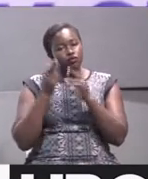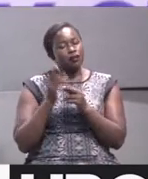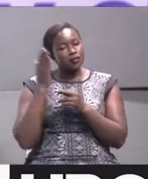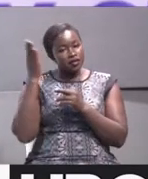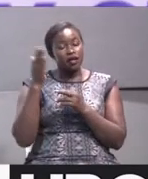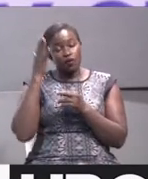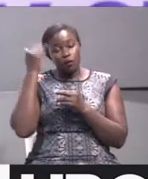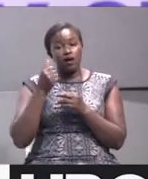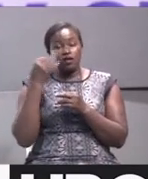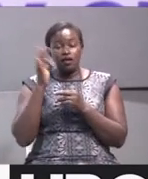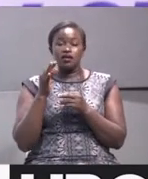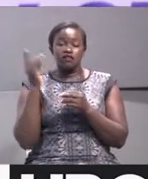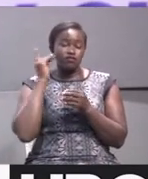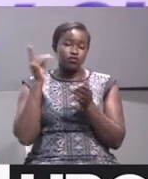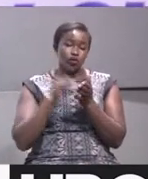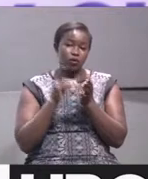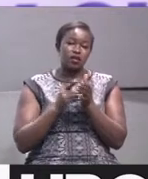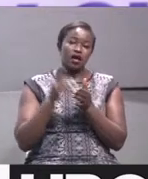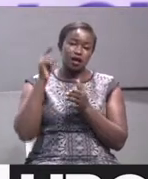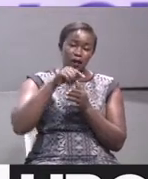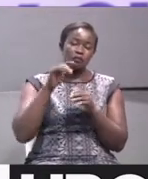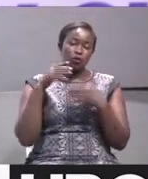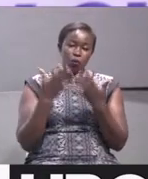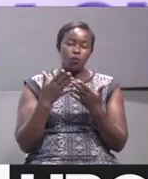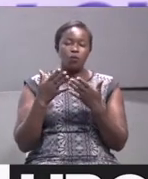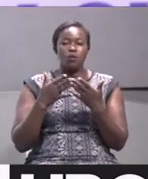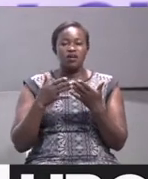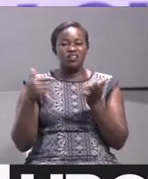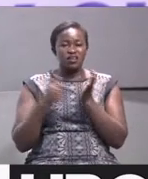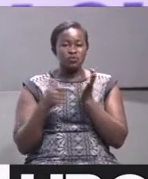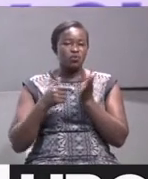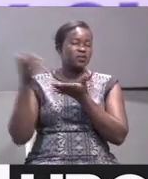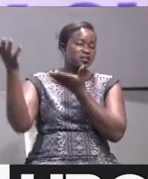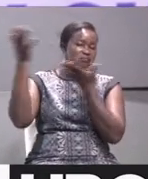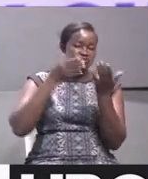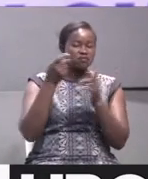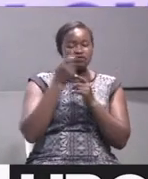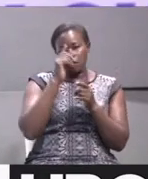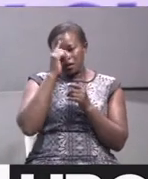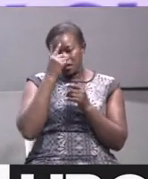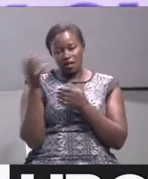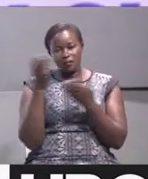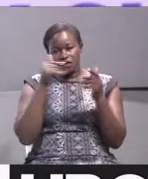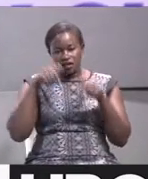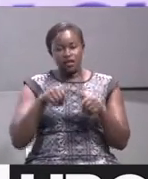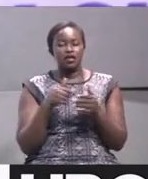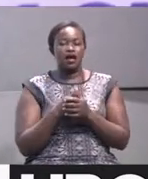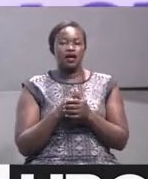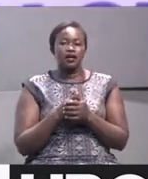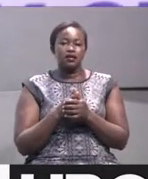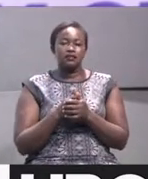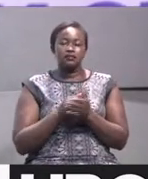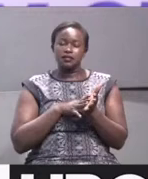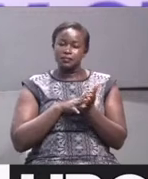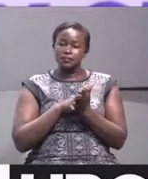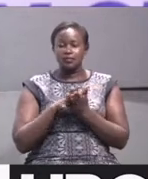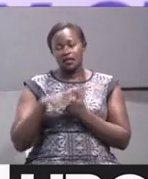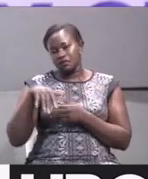doctor or special equipment from India to here costing us more than what we